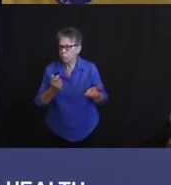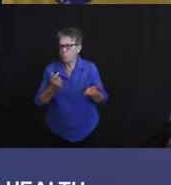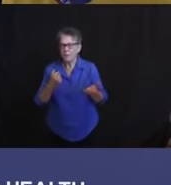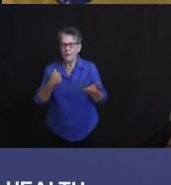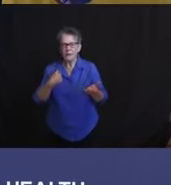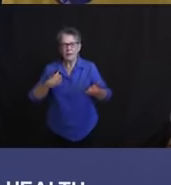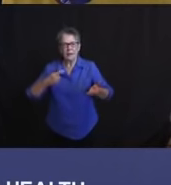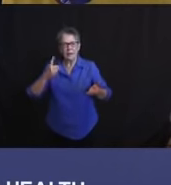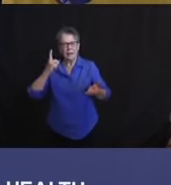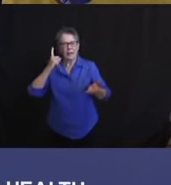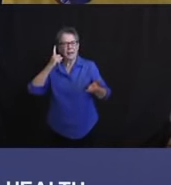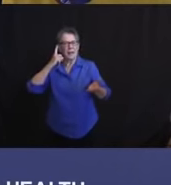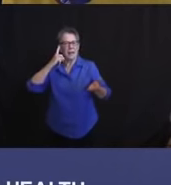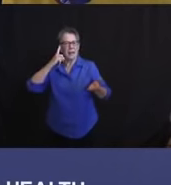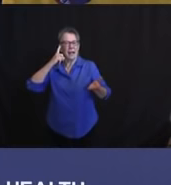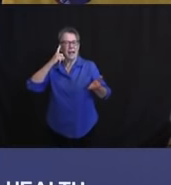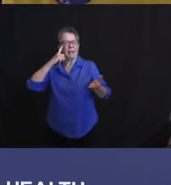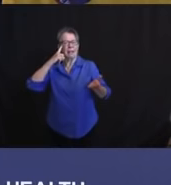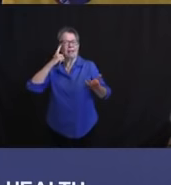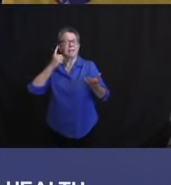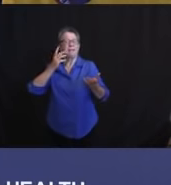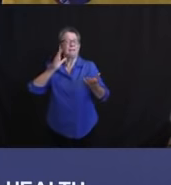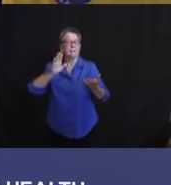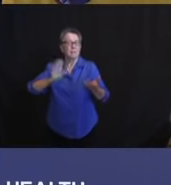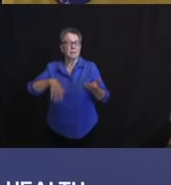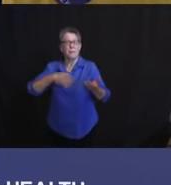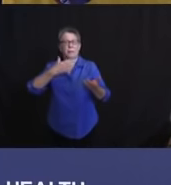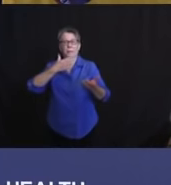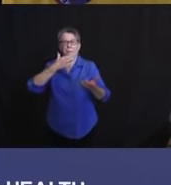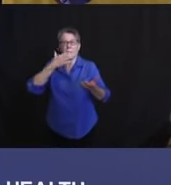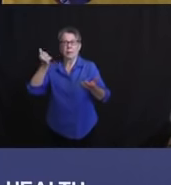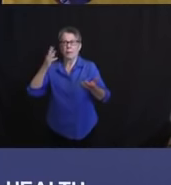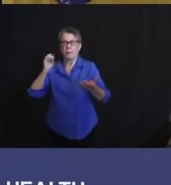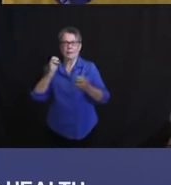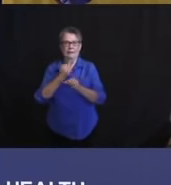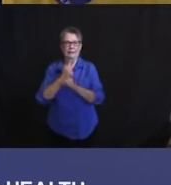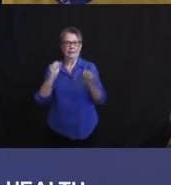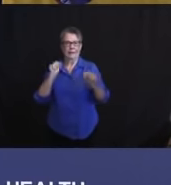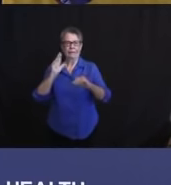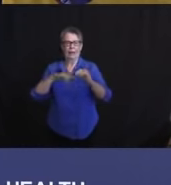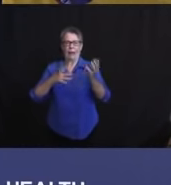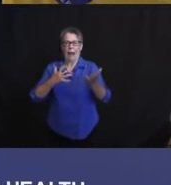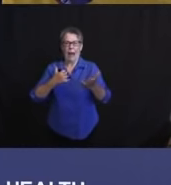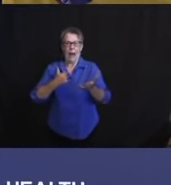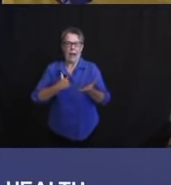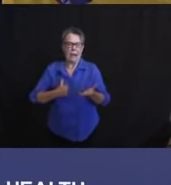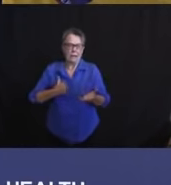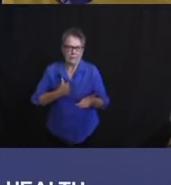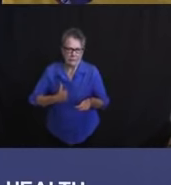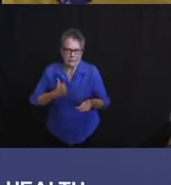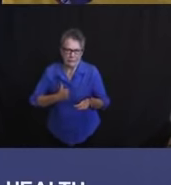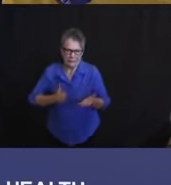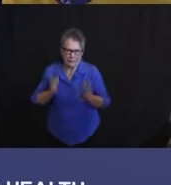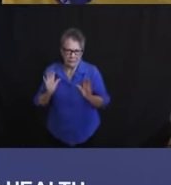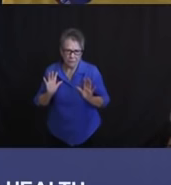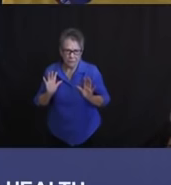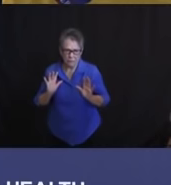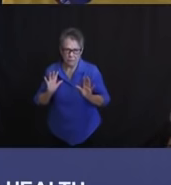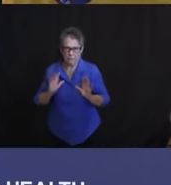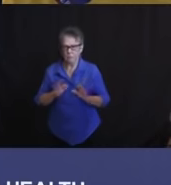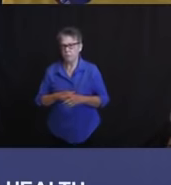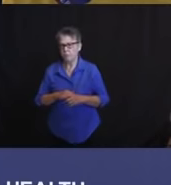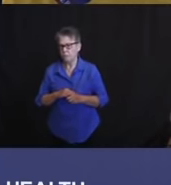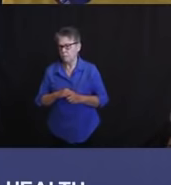given how overwhelmed the systems were early in this crisis. But Judy can add to that. You know, we deliberately said something